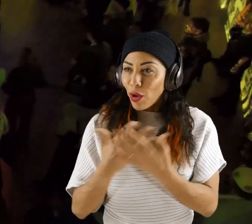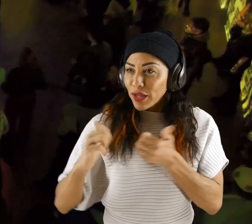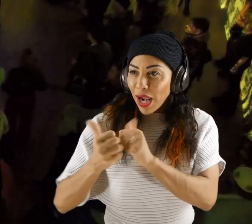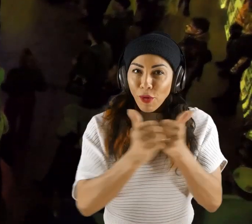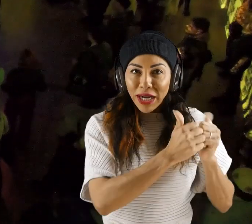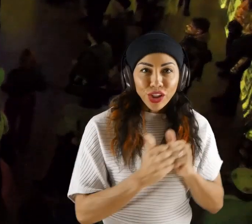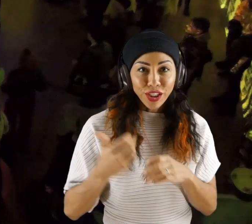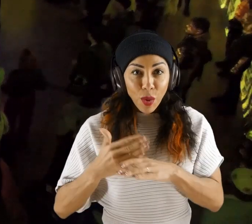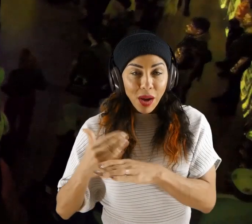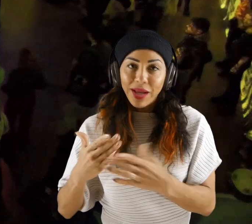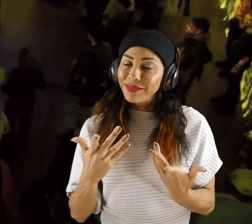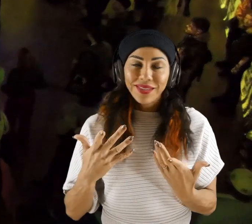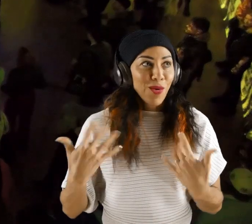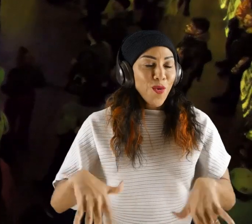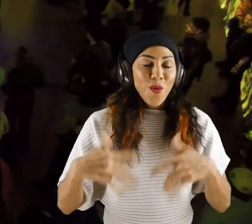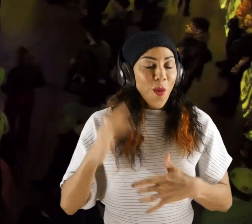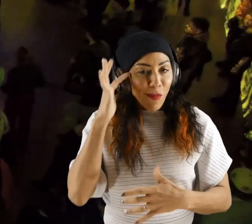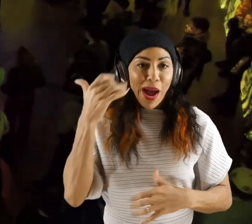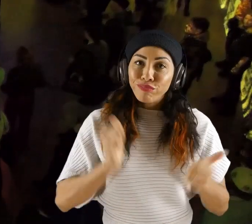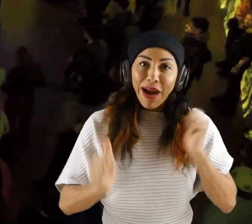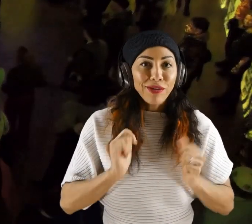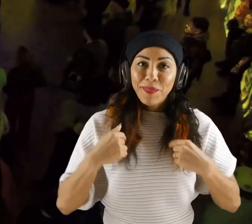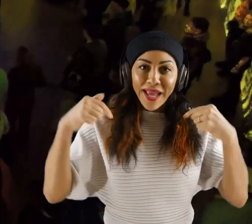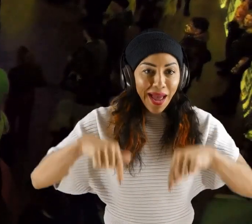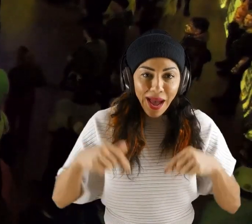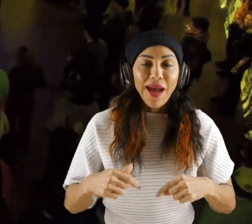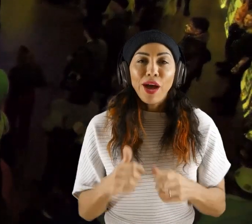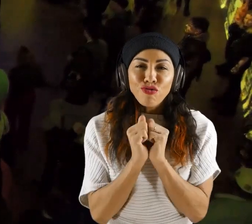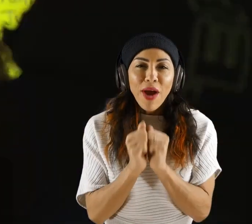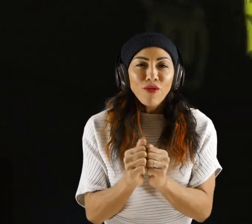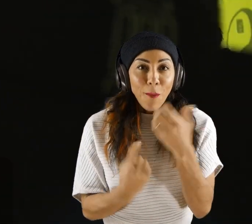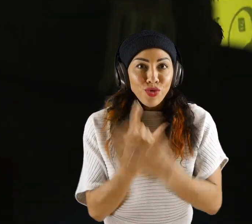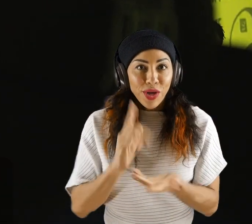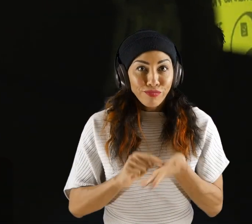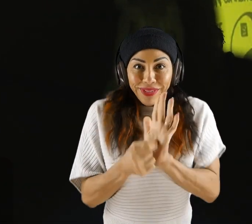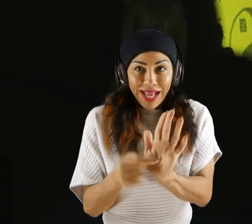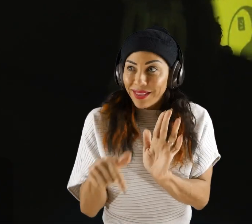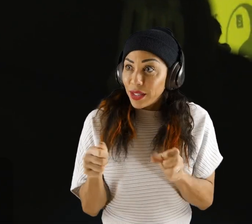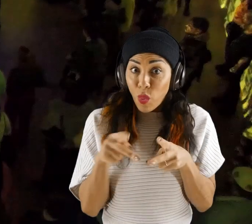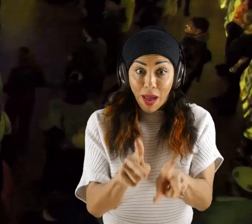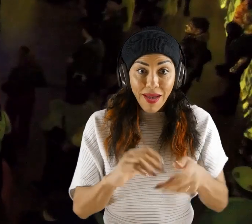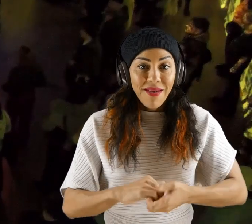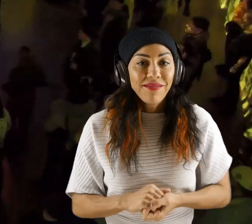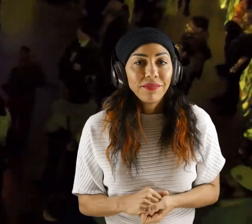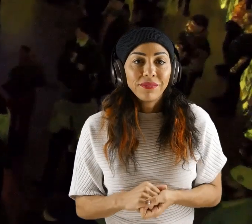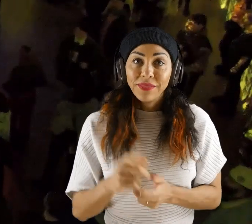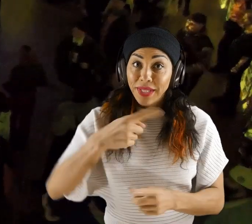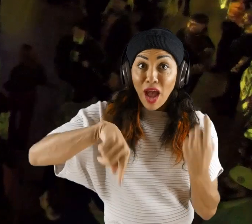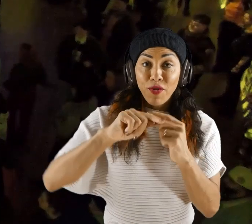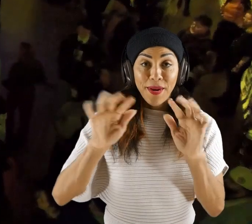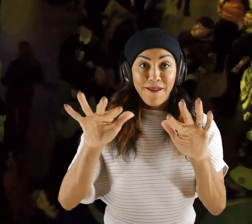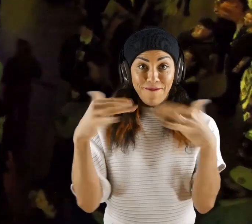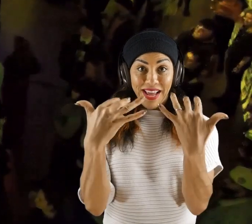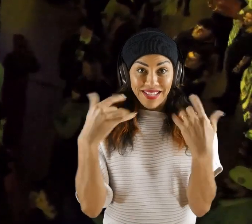mad grateful for the opportunity to present the work in this way. If everyone faces this way, I can explain all the little